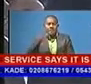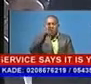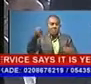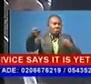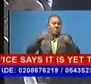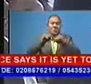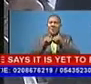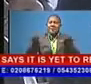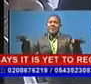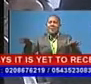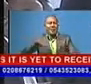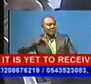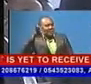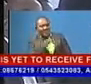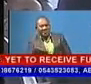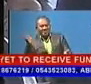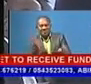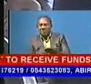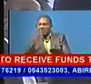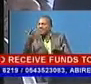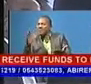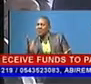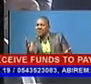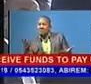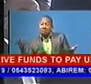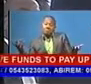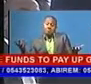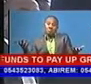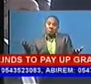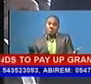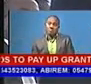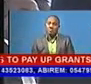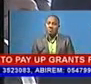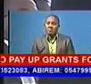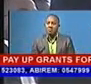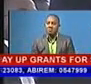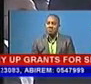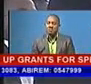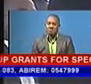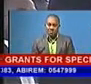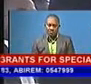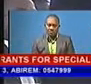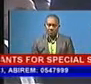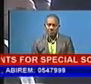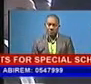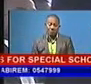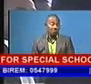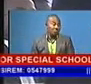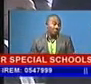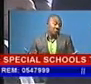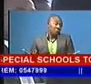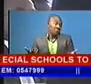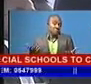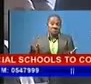clear that that is on record already. It's an amazing suggestion indeed that what is